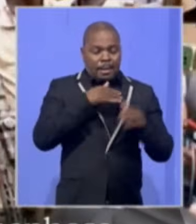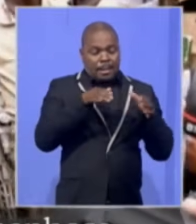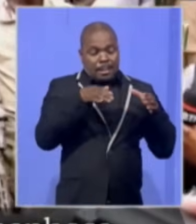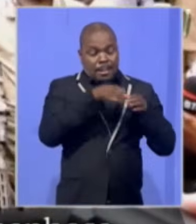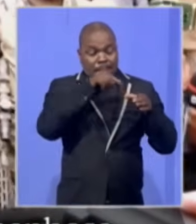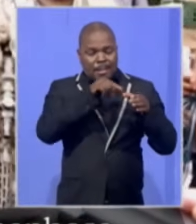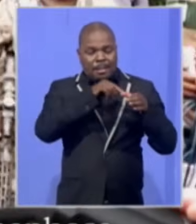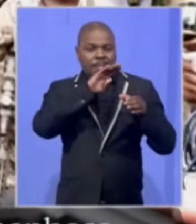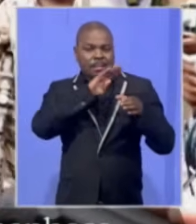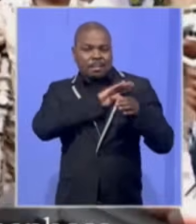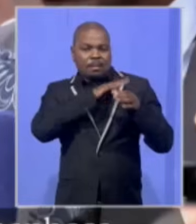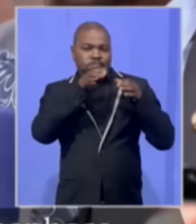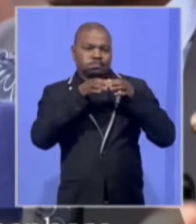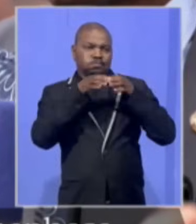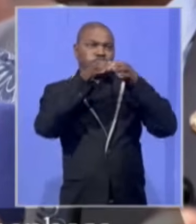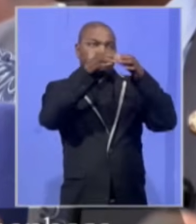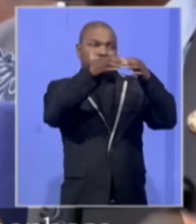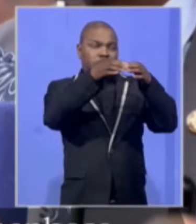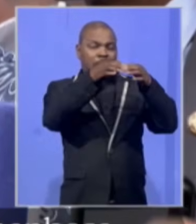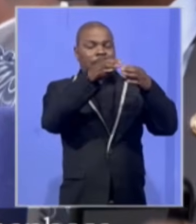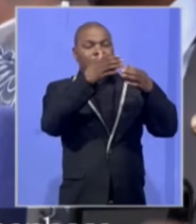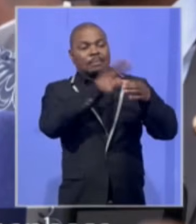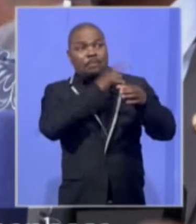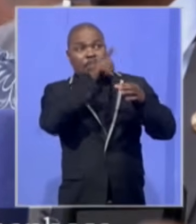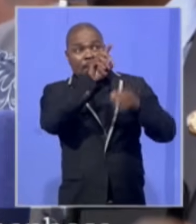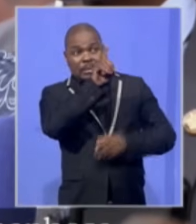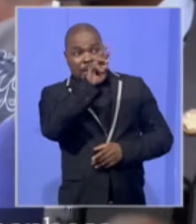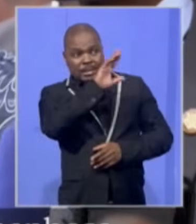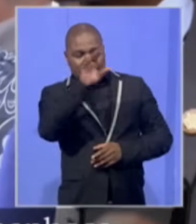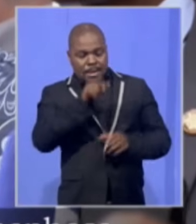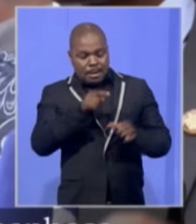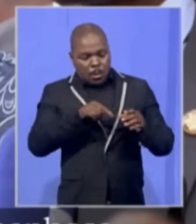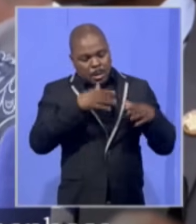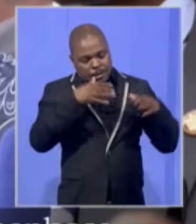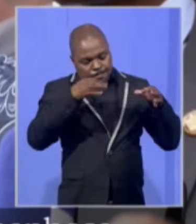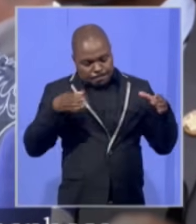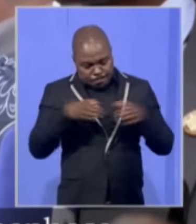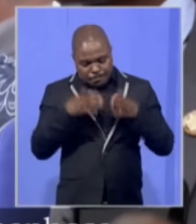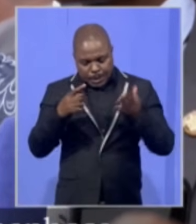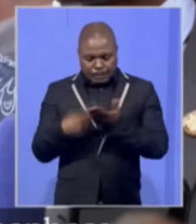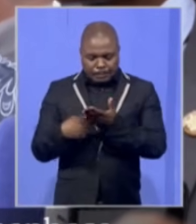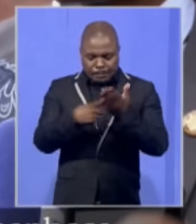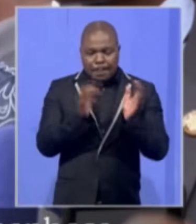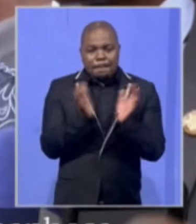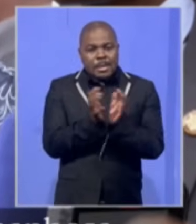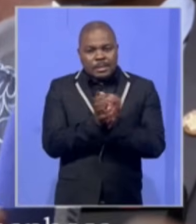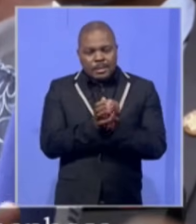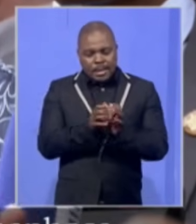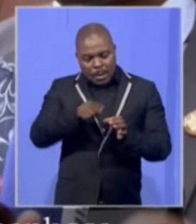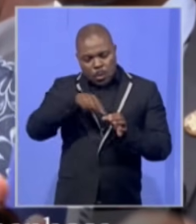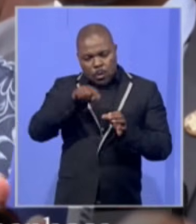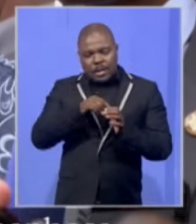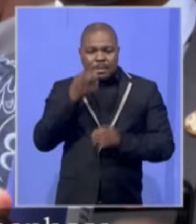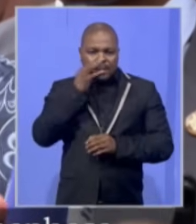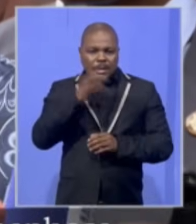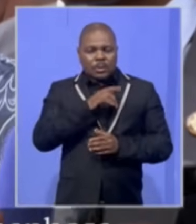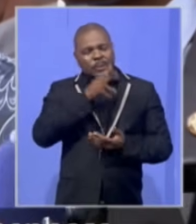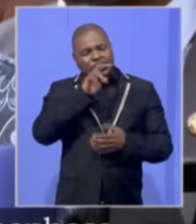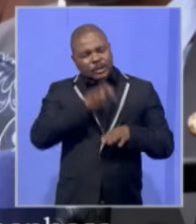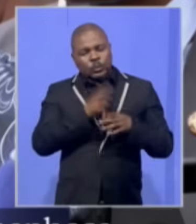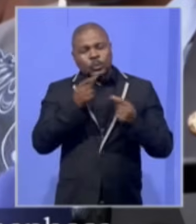summit this past few days, and where it was decided that as a confidence building